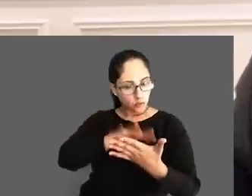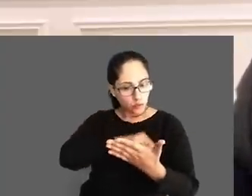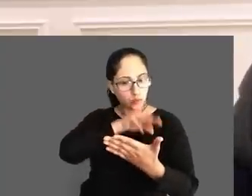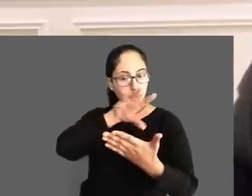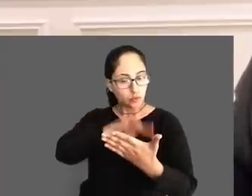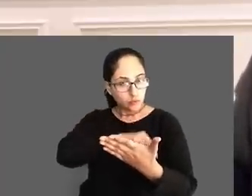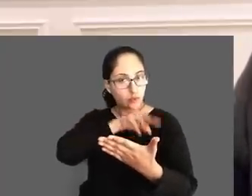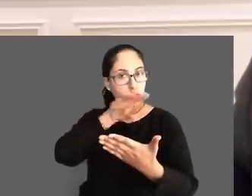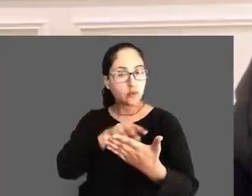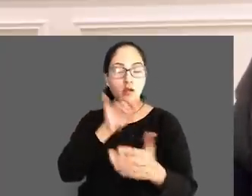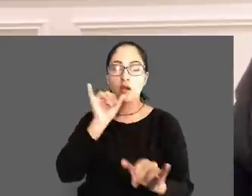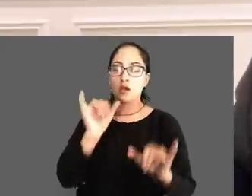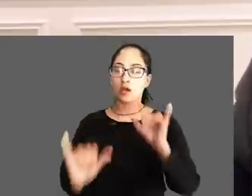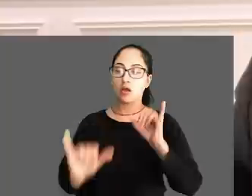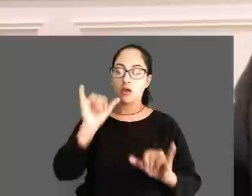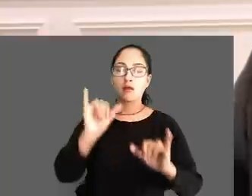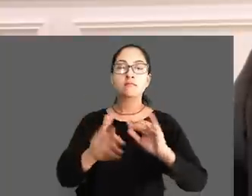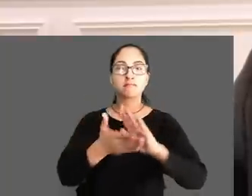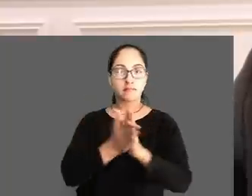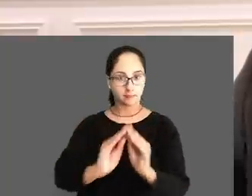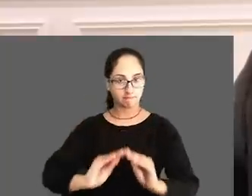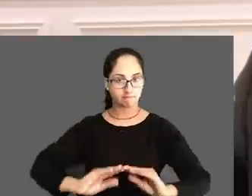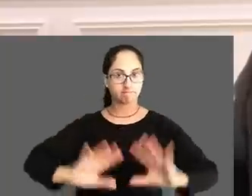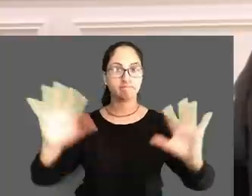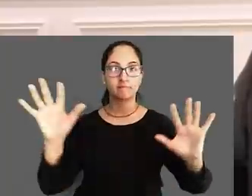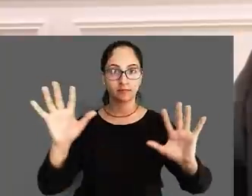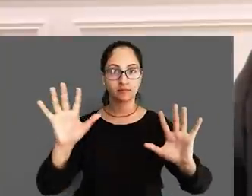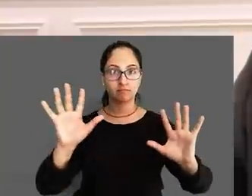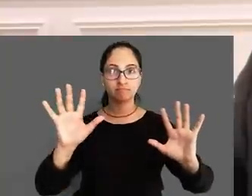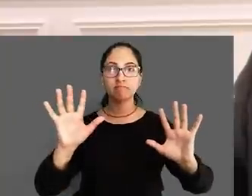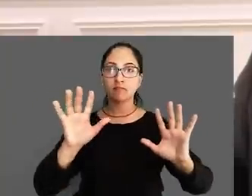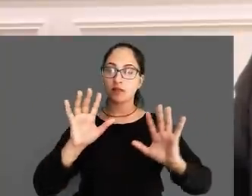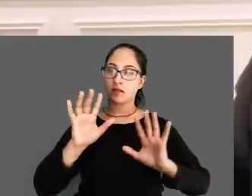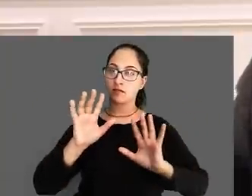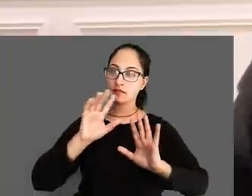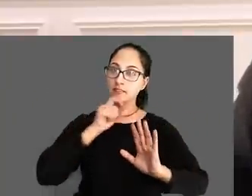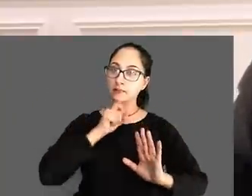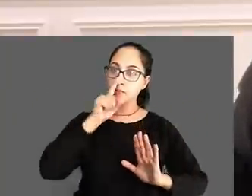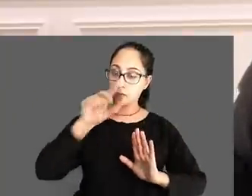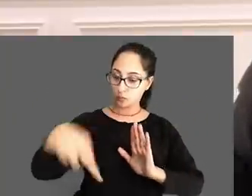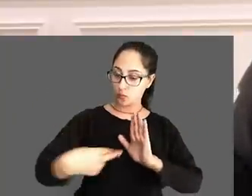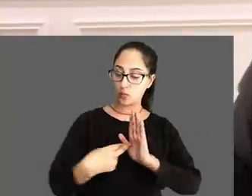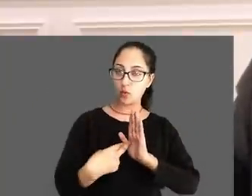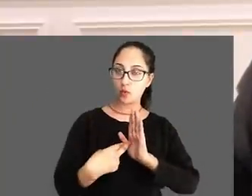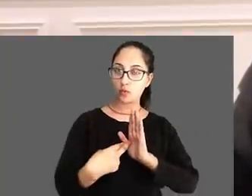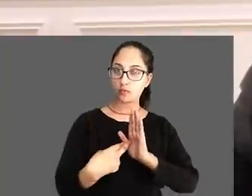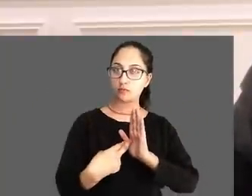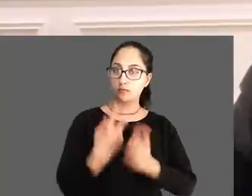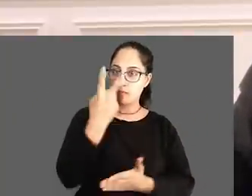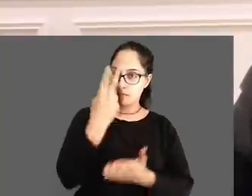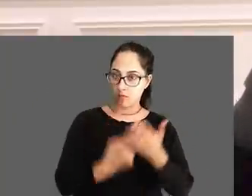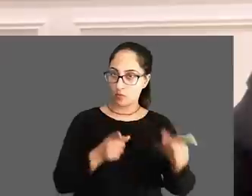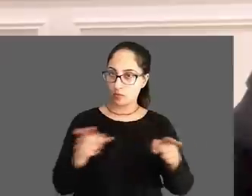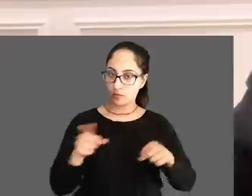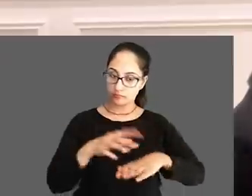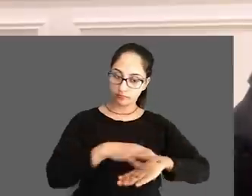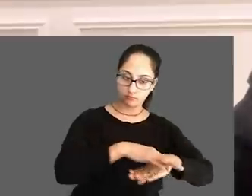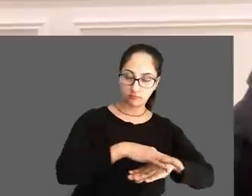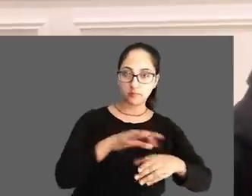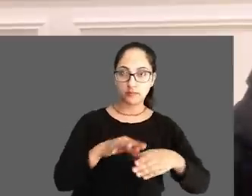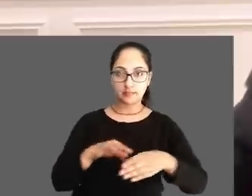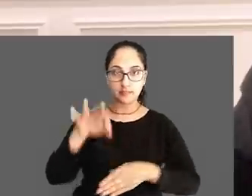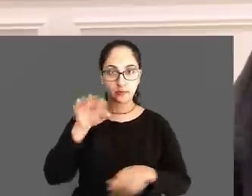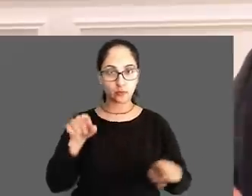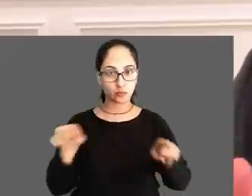more simpler to understand. So again, going to this aspect of business, the Prophet himself